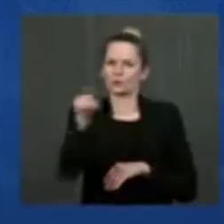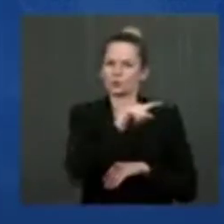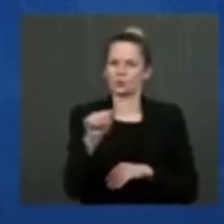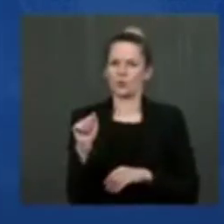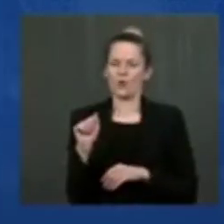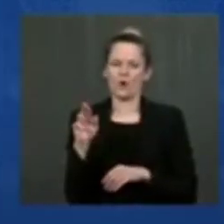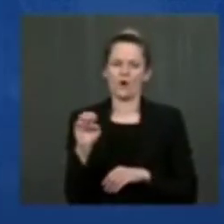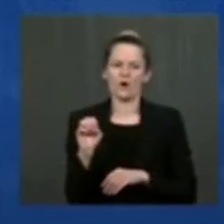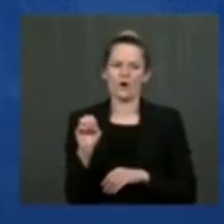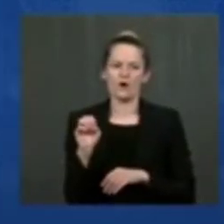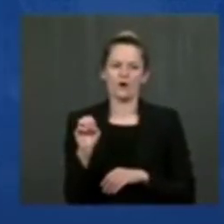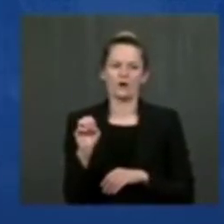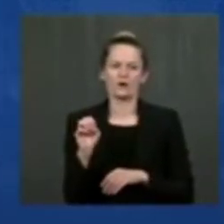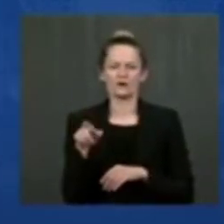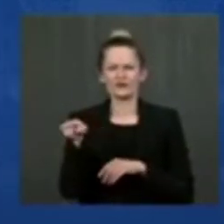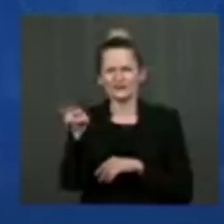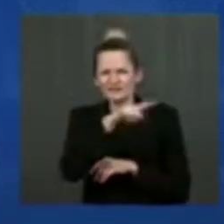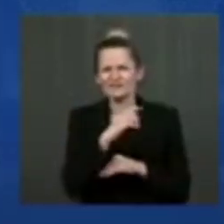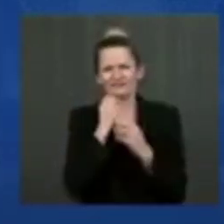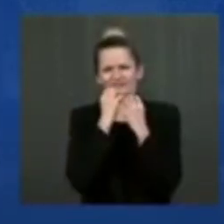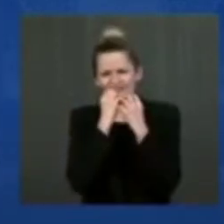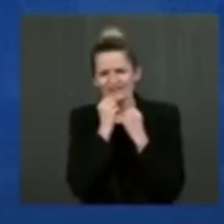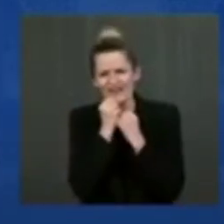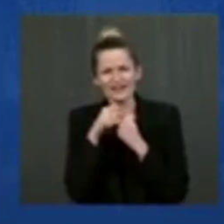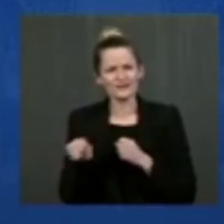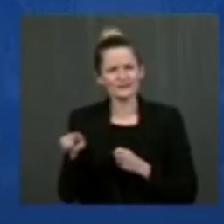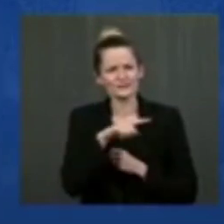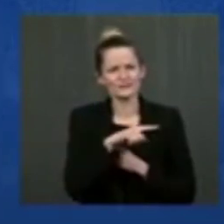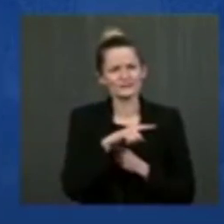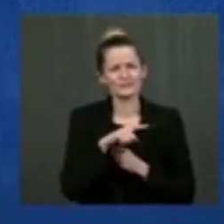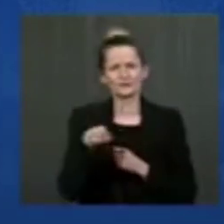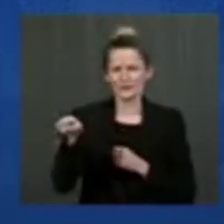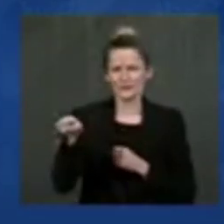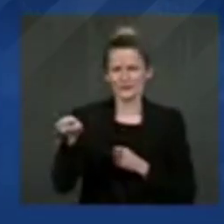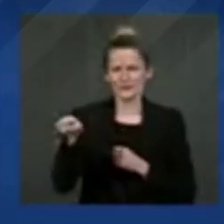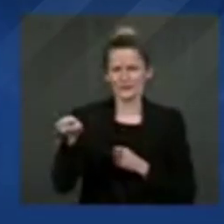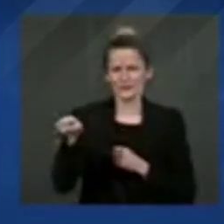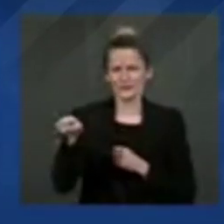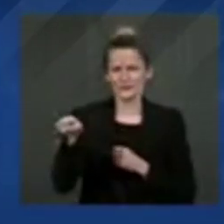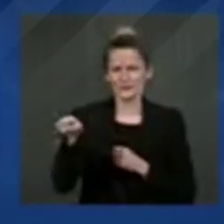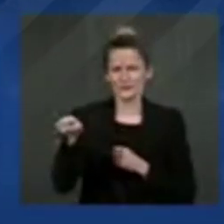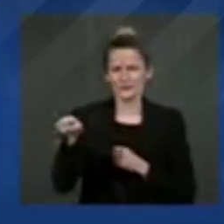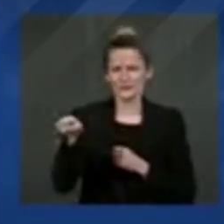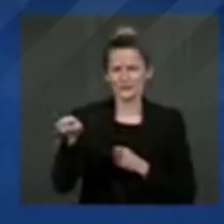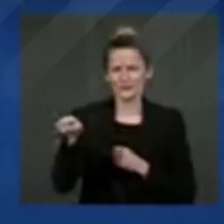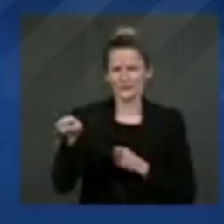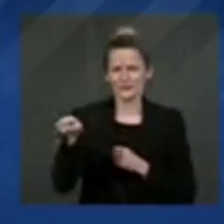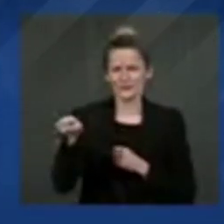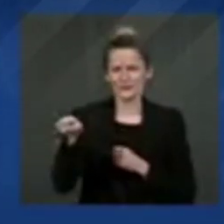safety, security, and growth of the economy. You